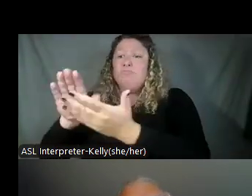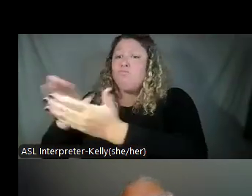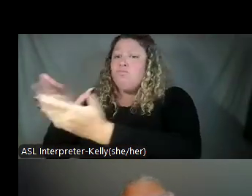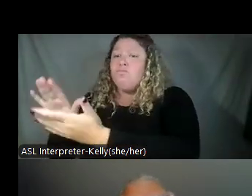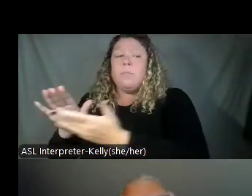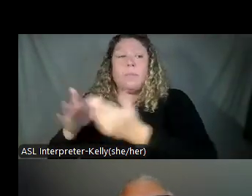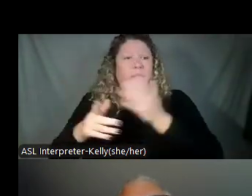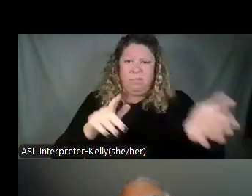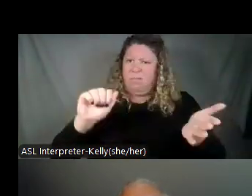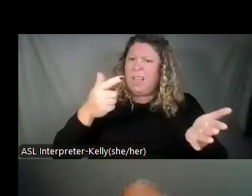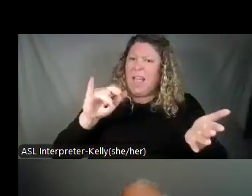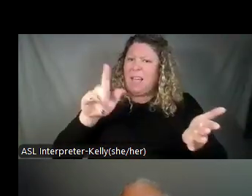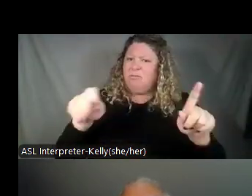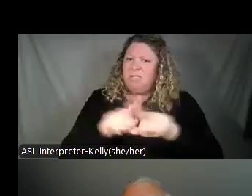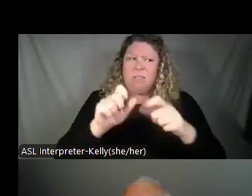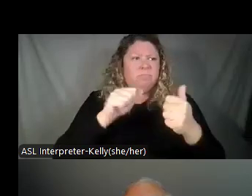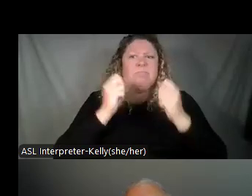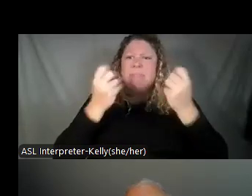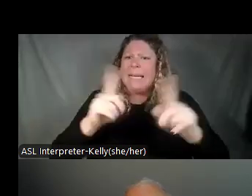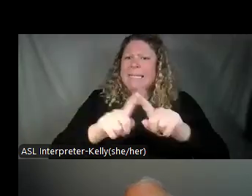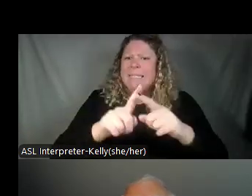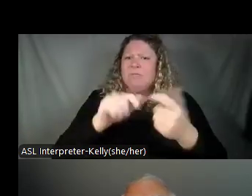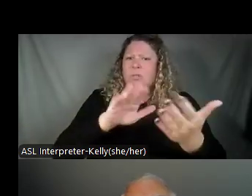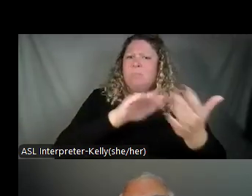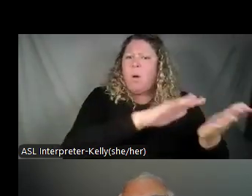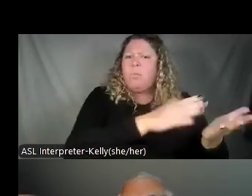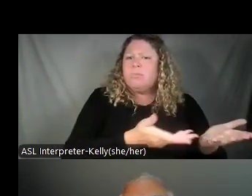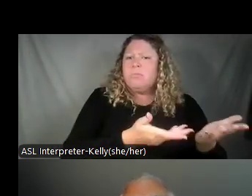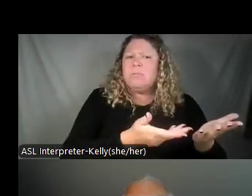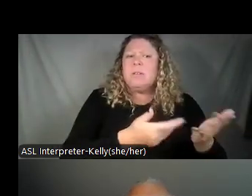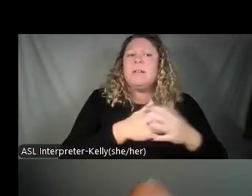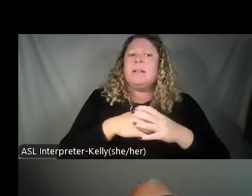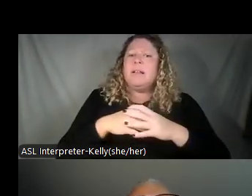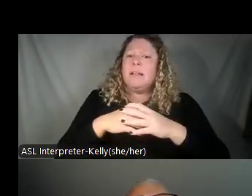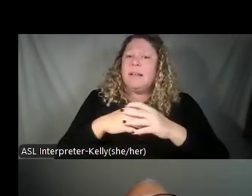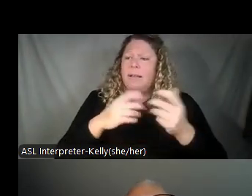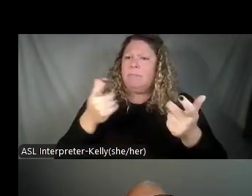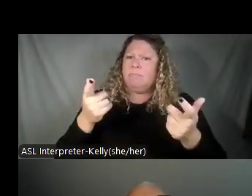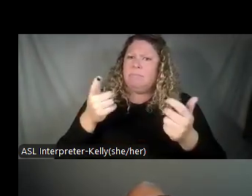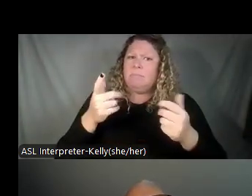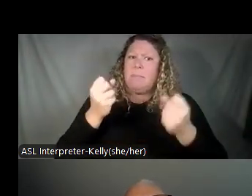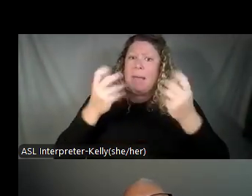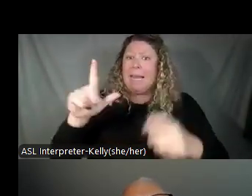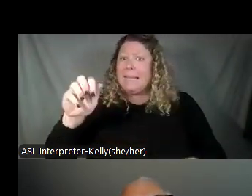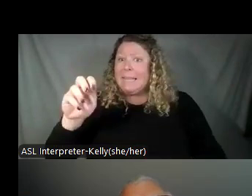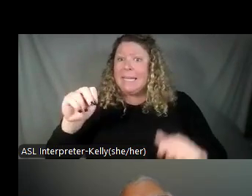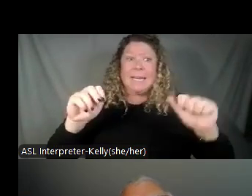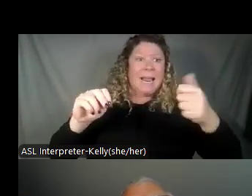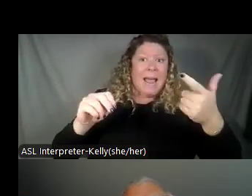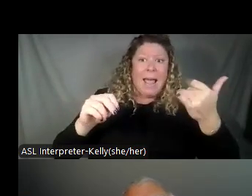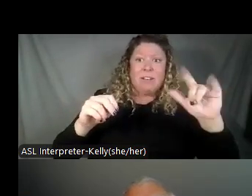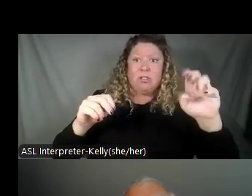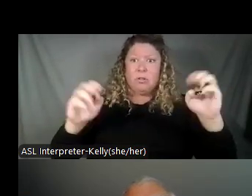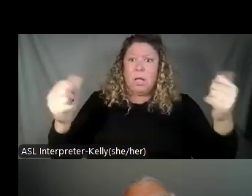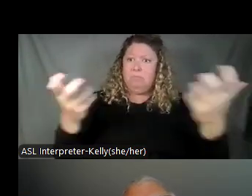ways of doing Agile. And a lot of them are very complementary for each other. The things we're focused